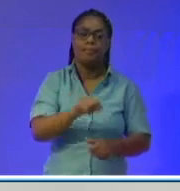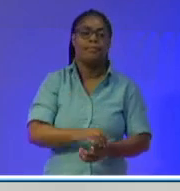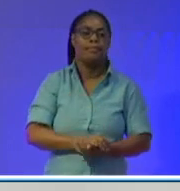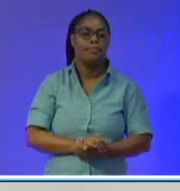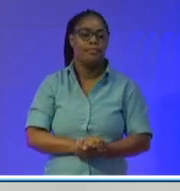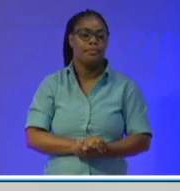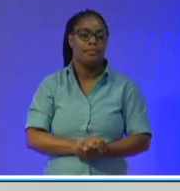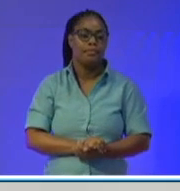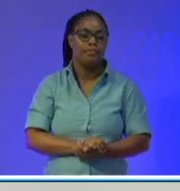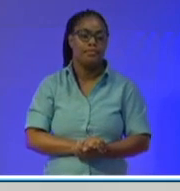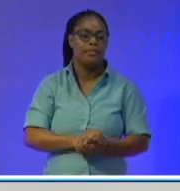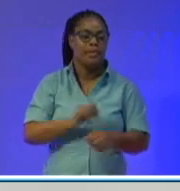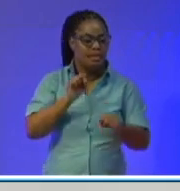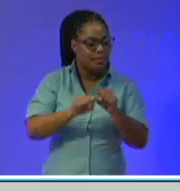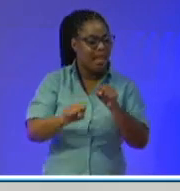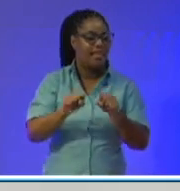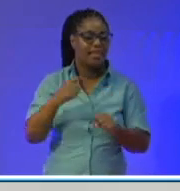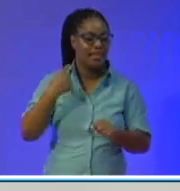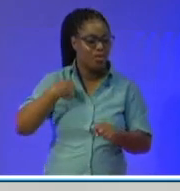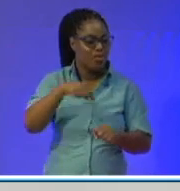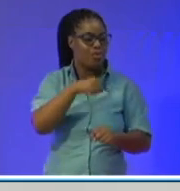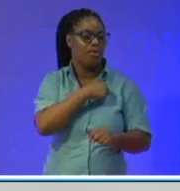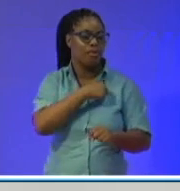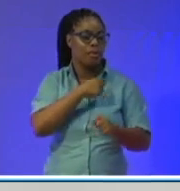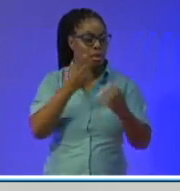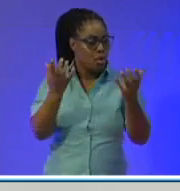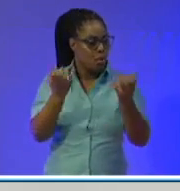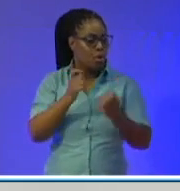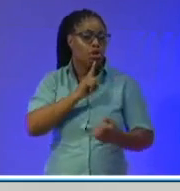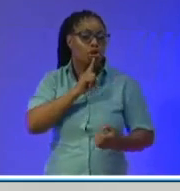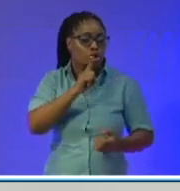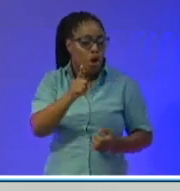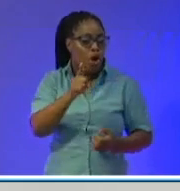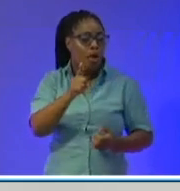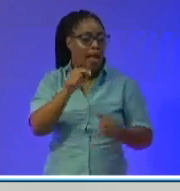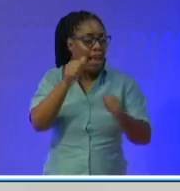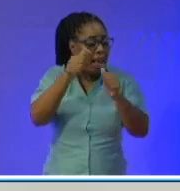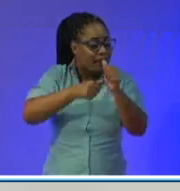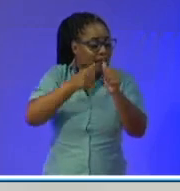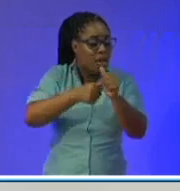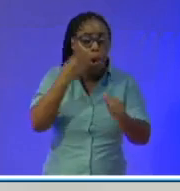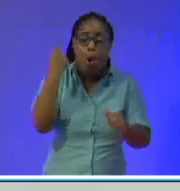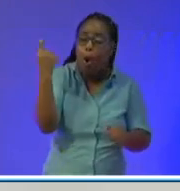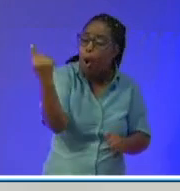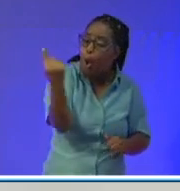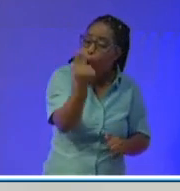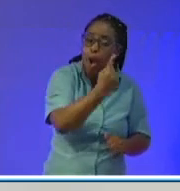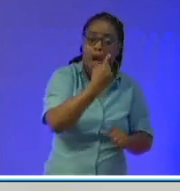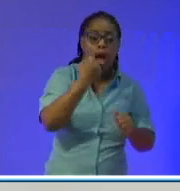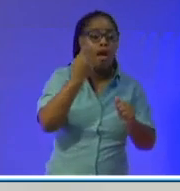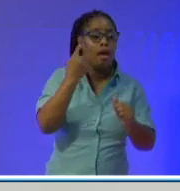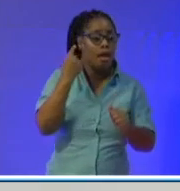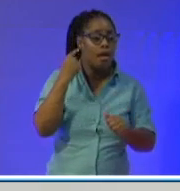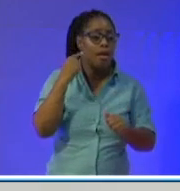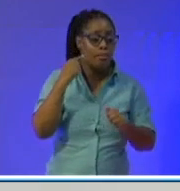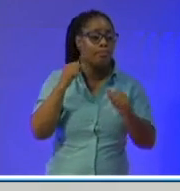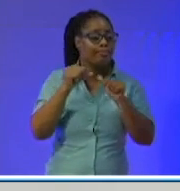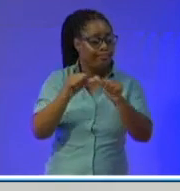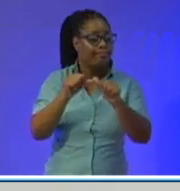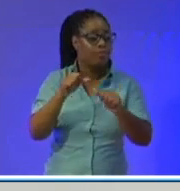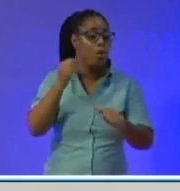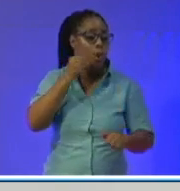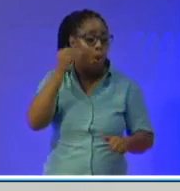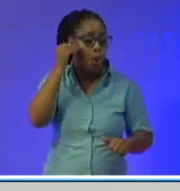cause severe disease. But we do want to just ensure that everyone who's currently engaged in home care monitors themselves